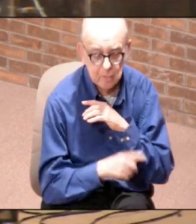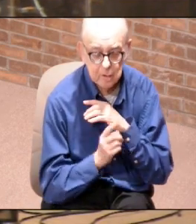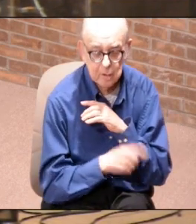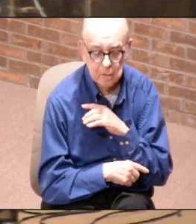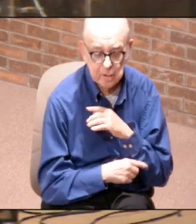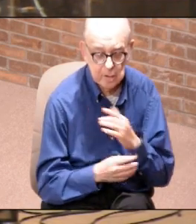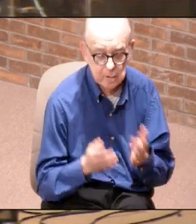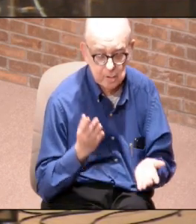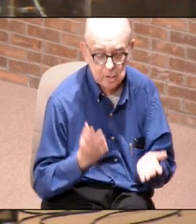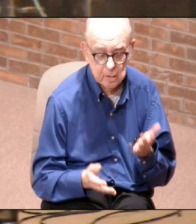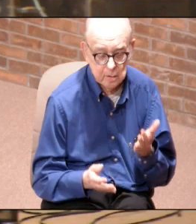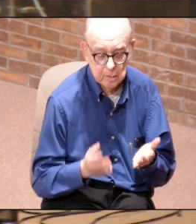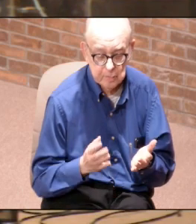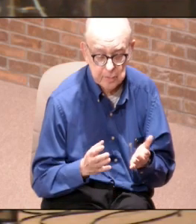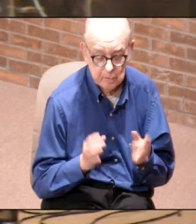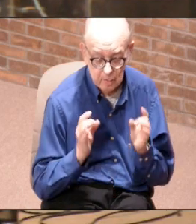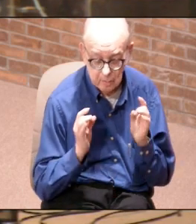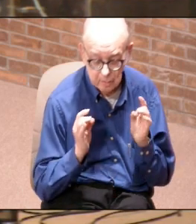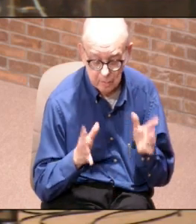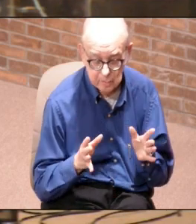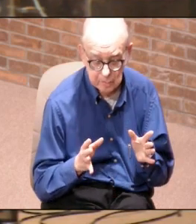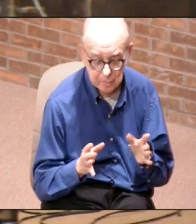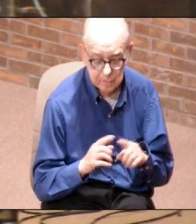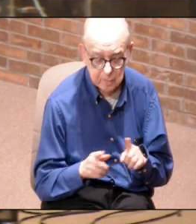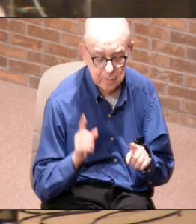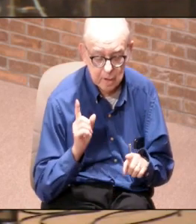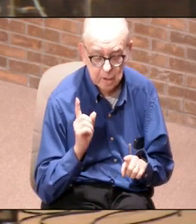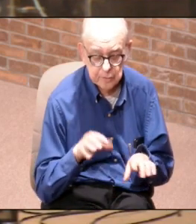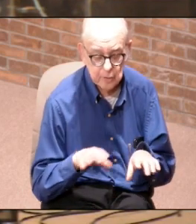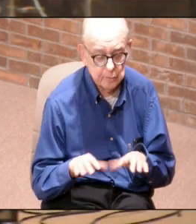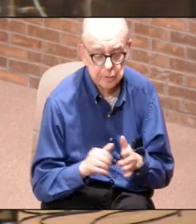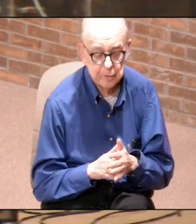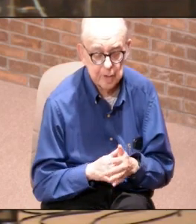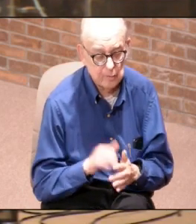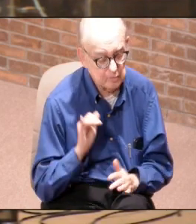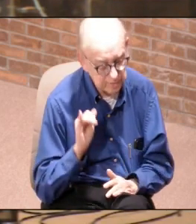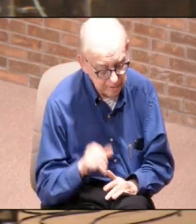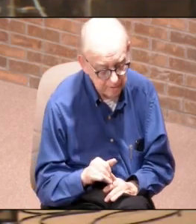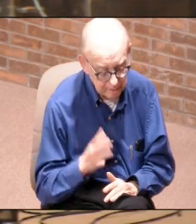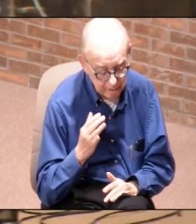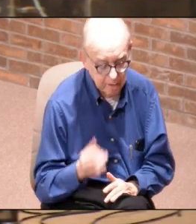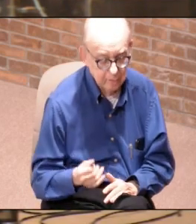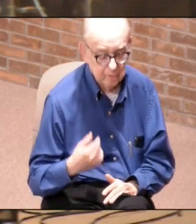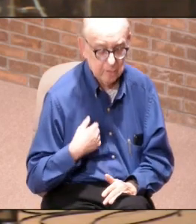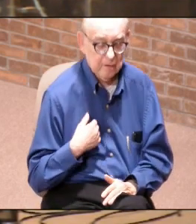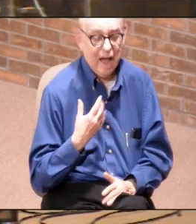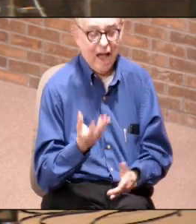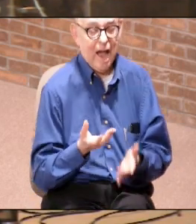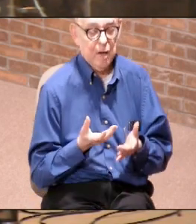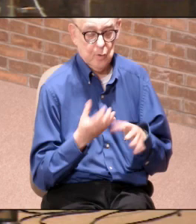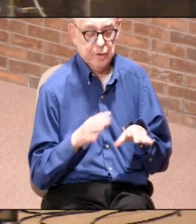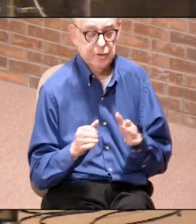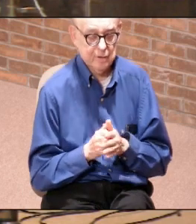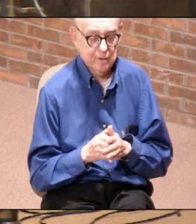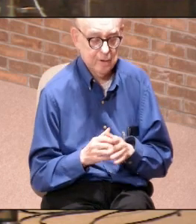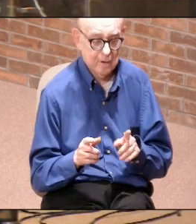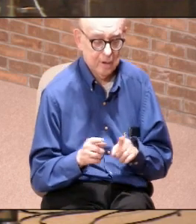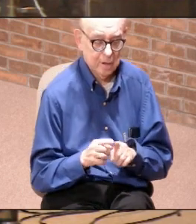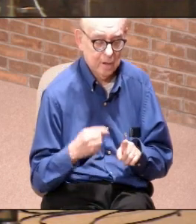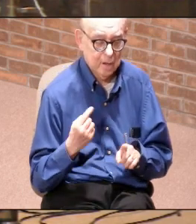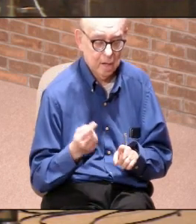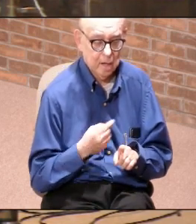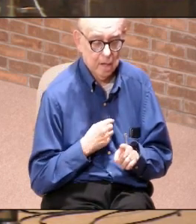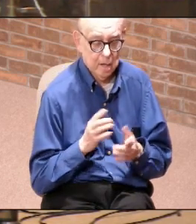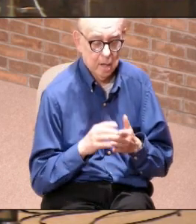consequences may be dramatic, but I'm still going to do it because I want to. As